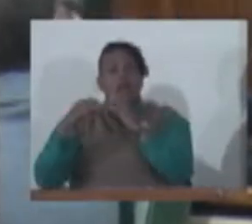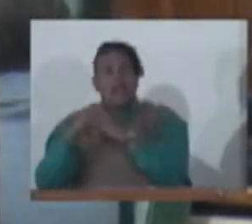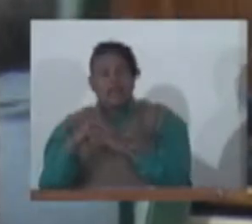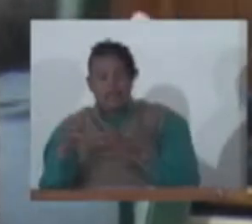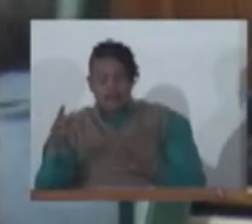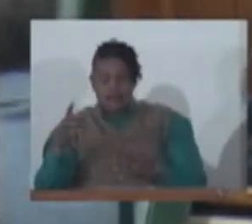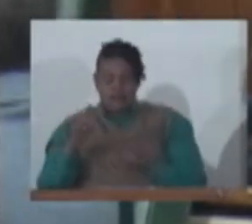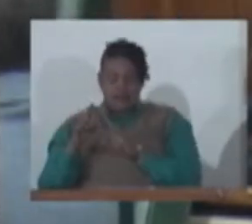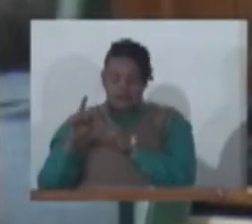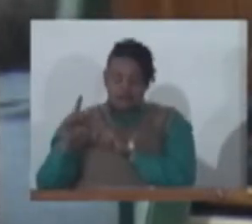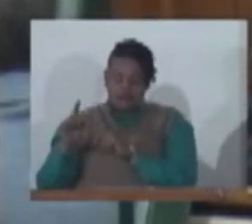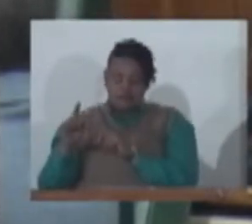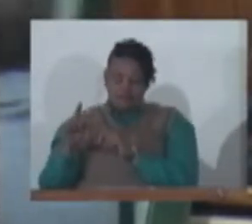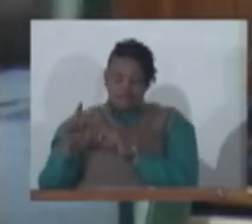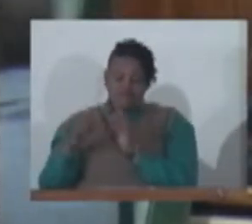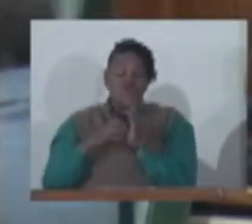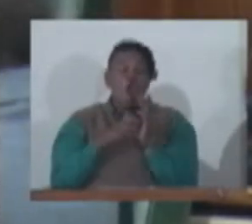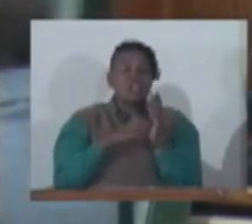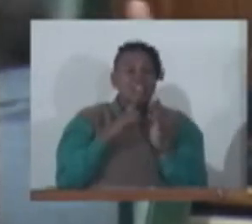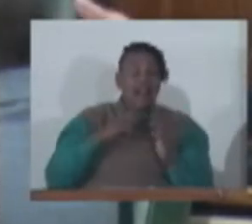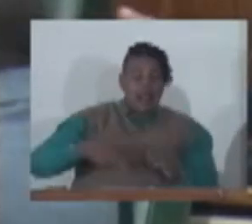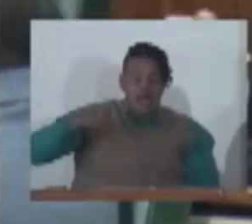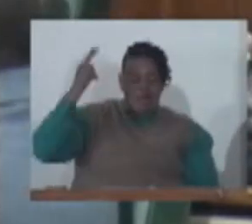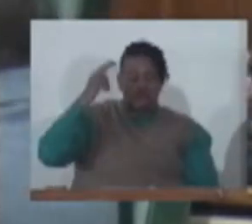volatile and high-risk communities.